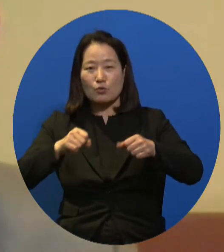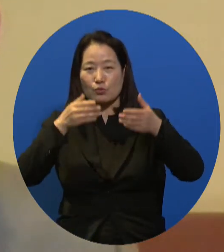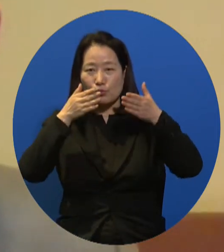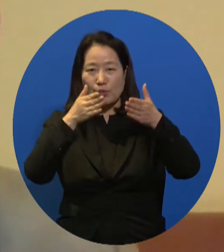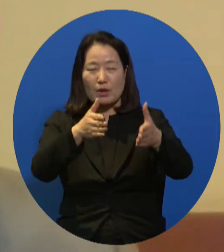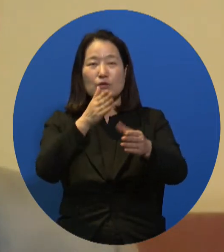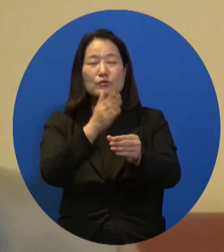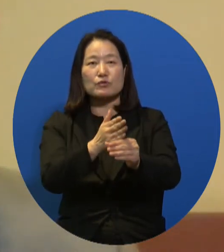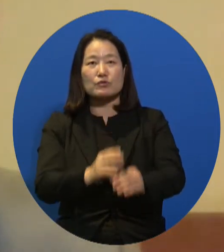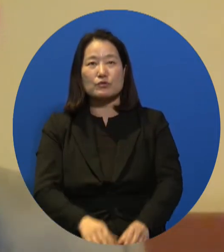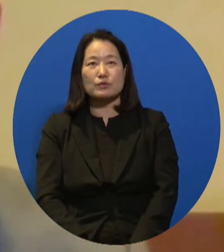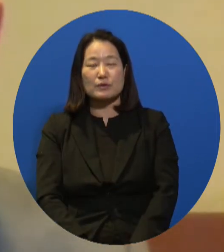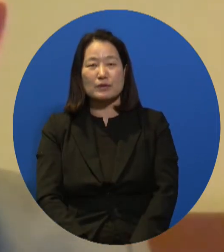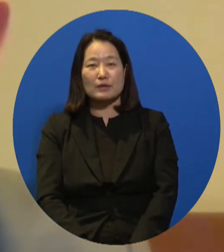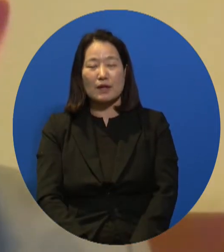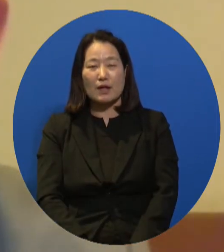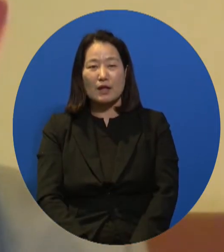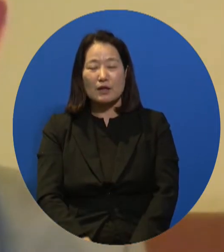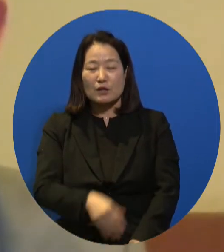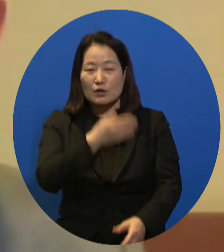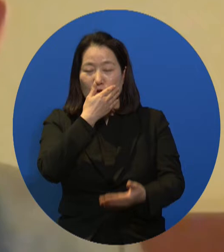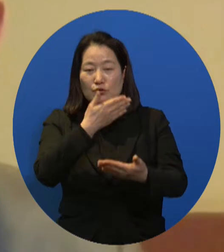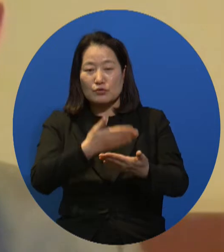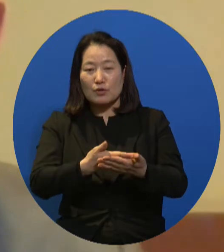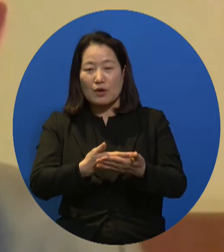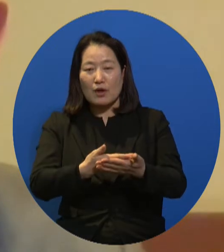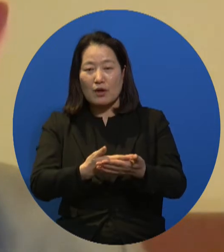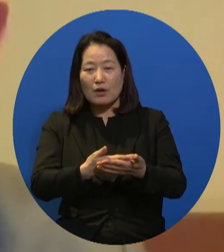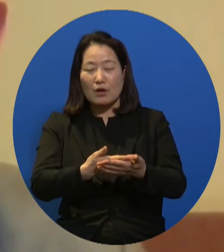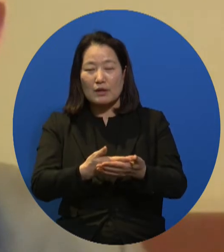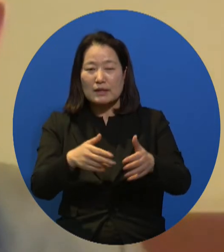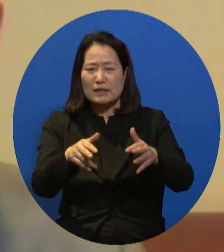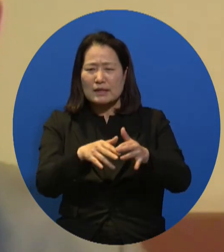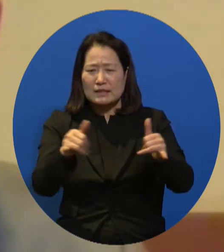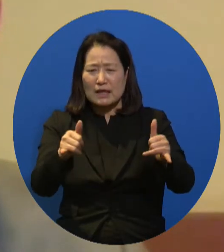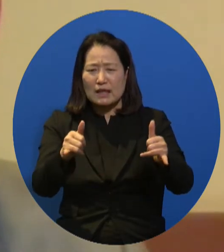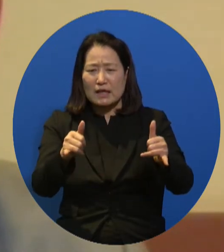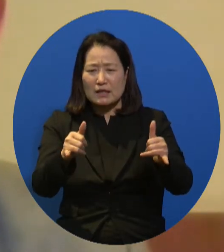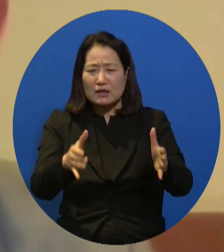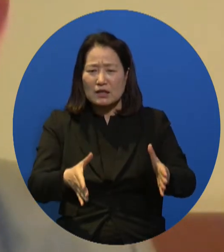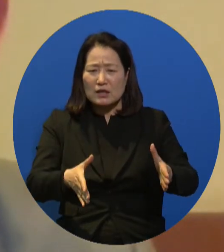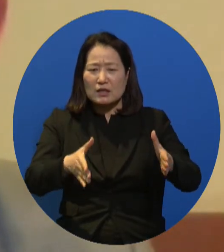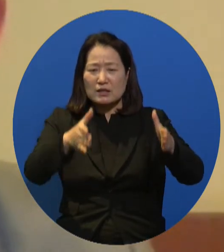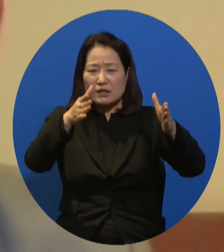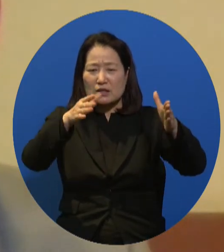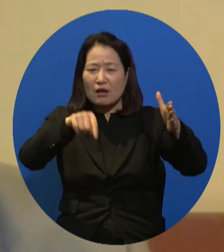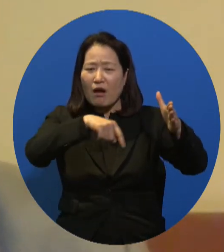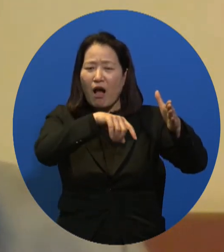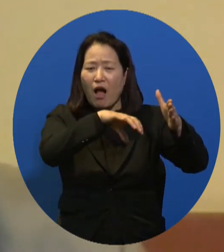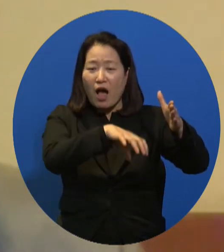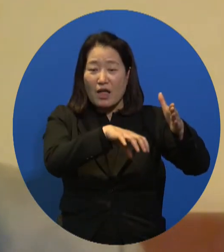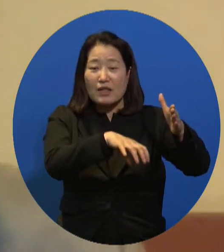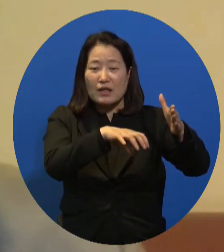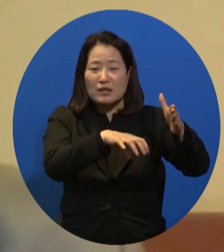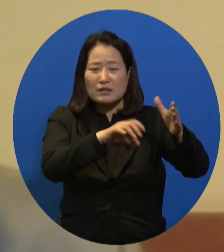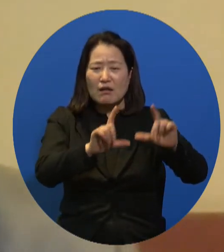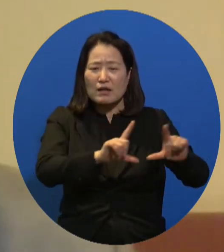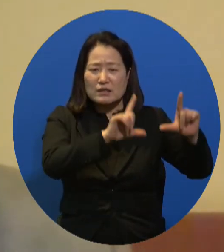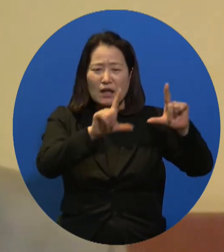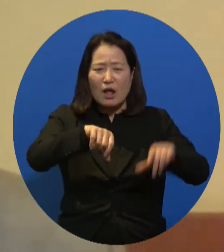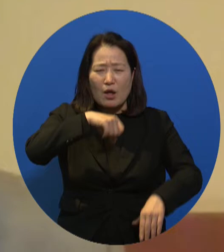large-scale institutionalization of people with disabilities, fighting torture and ill